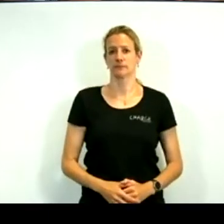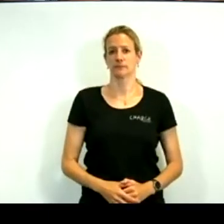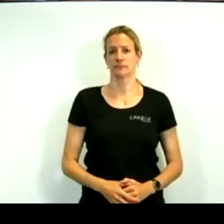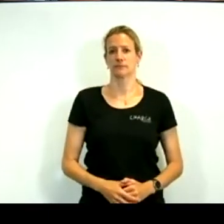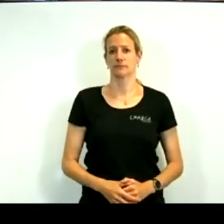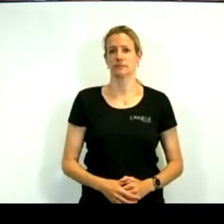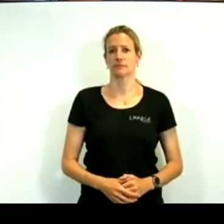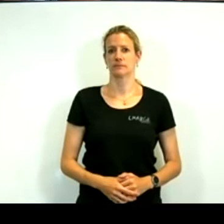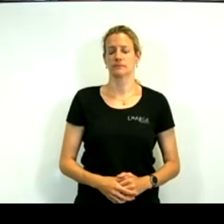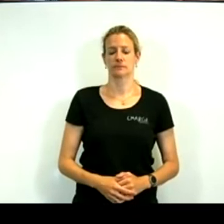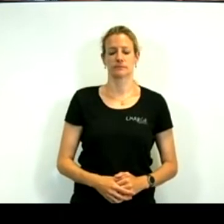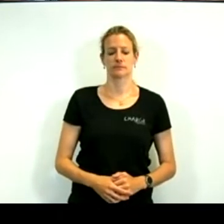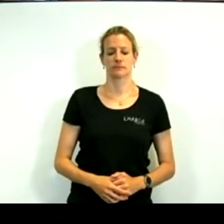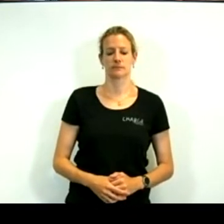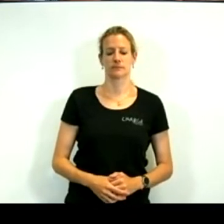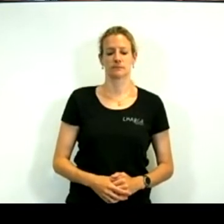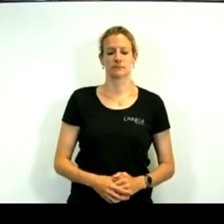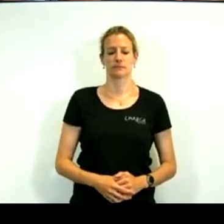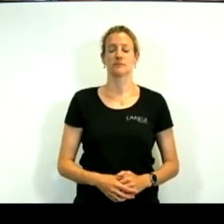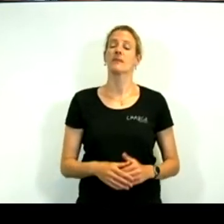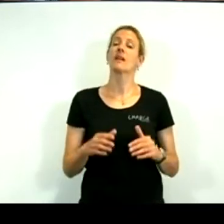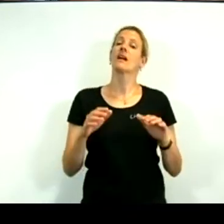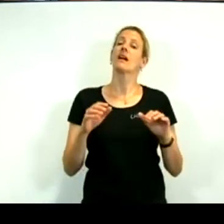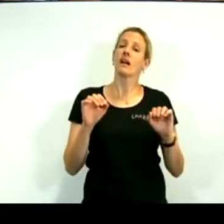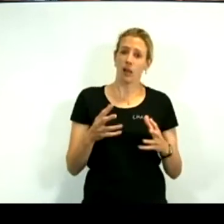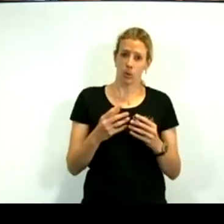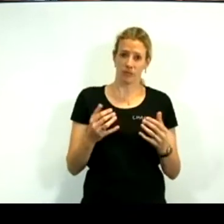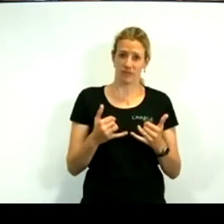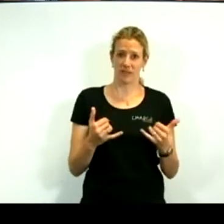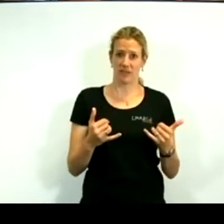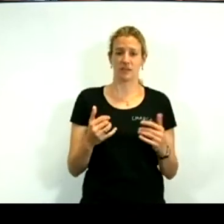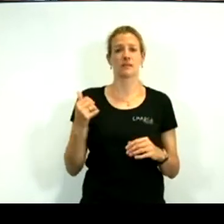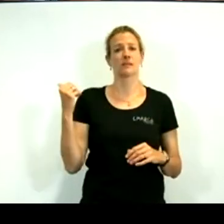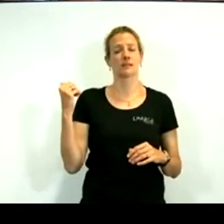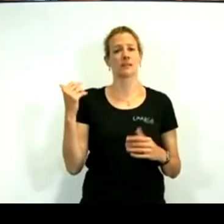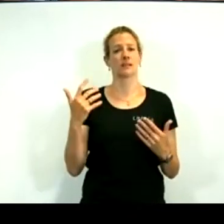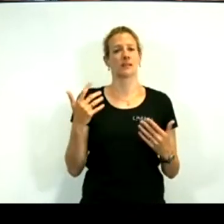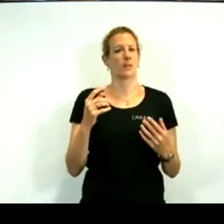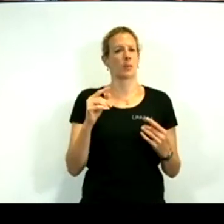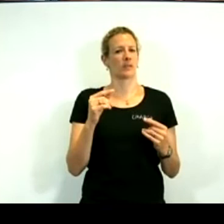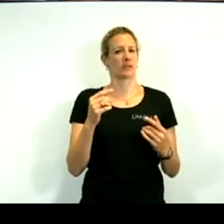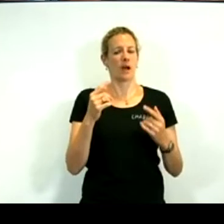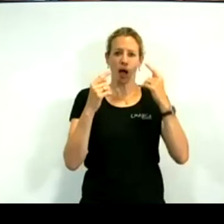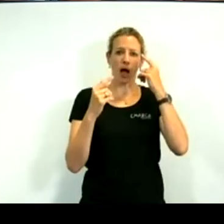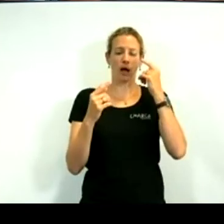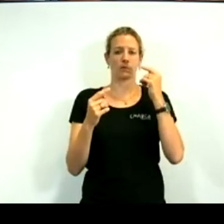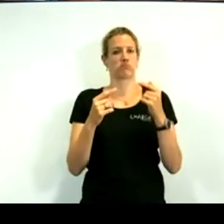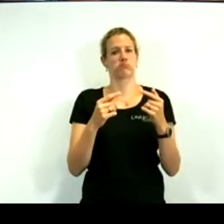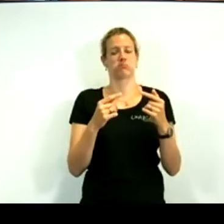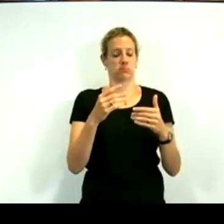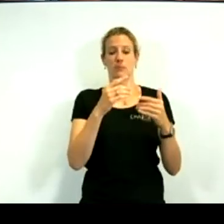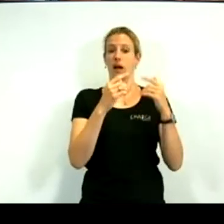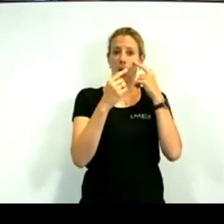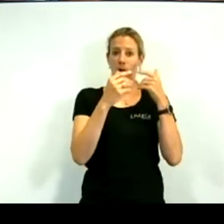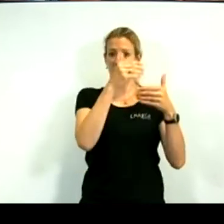as you see here, a small weight is inserted in the upper eyelid, surgically inserted and